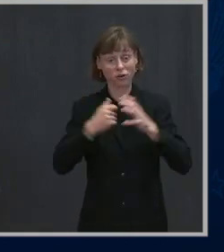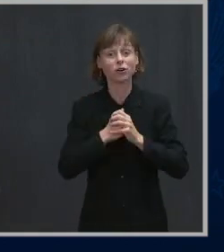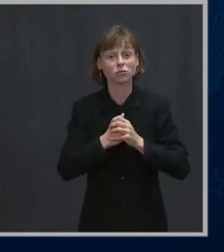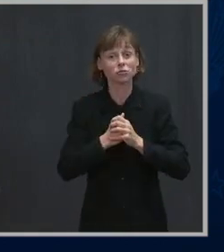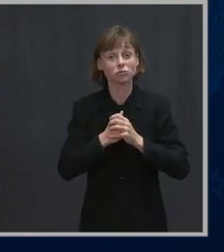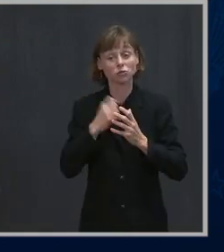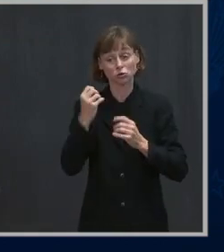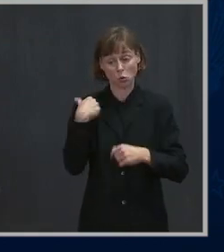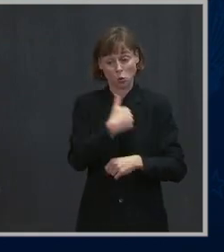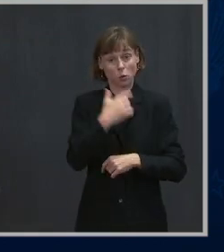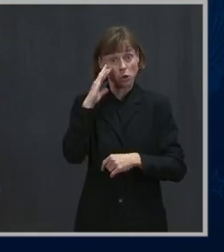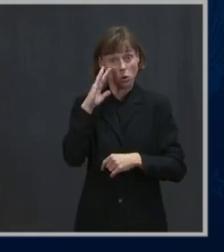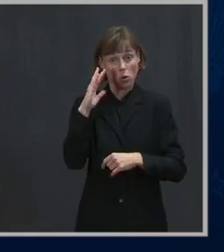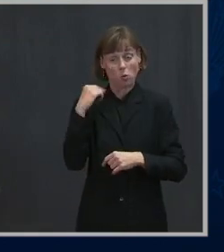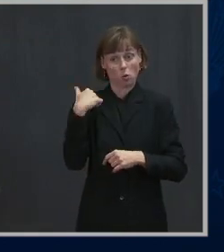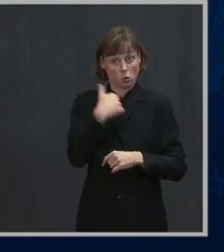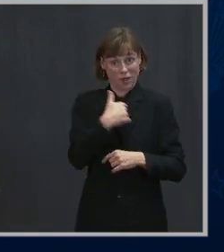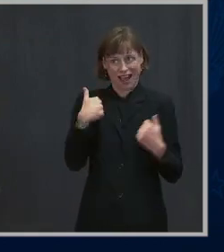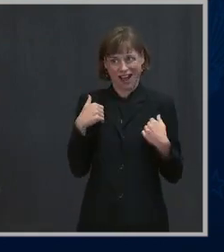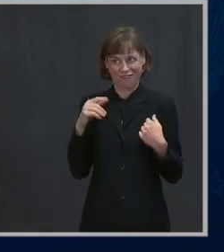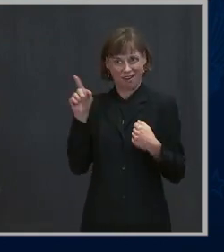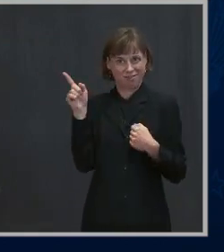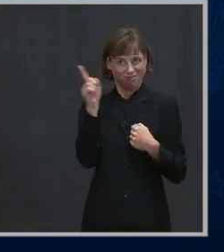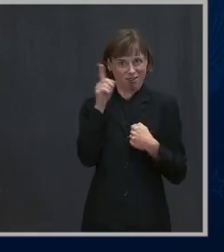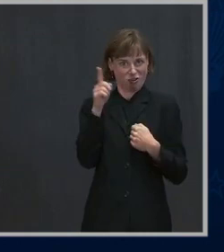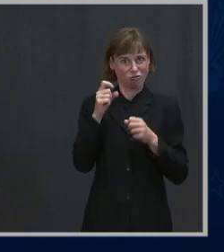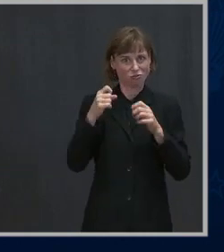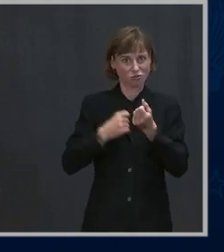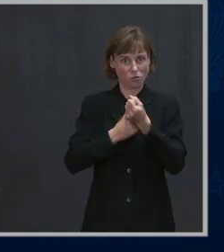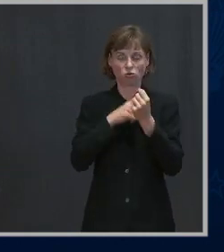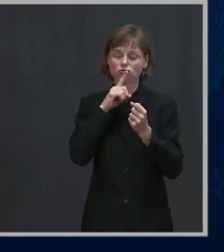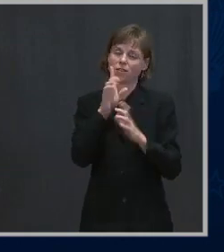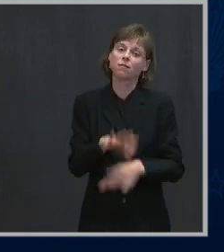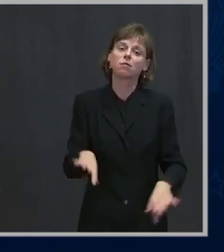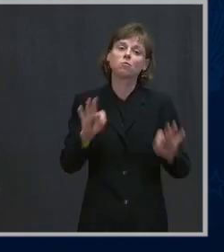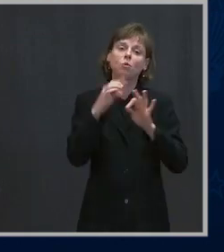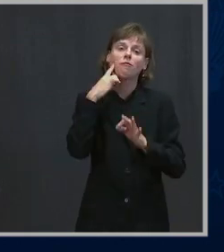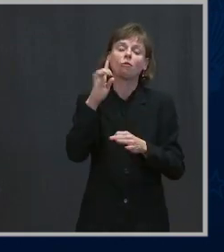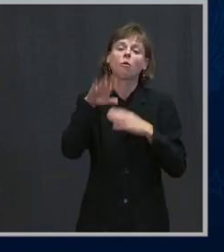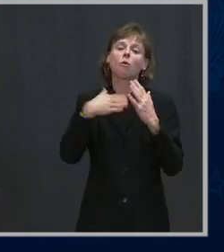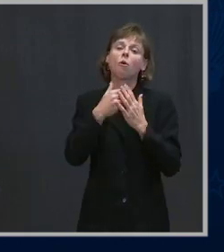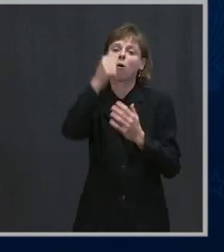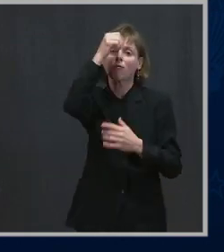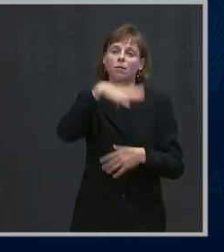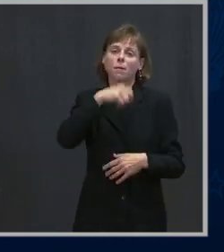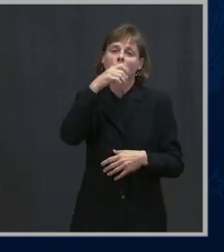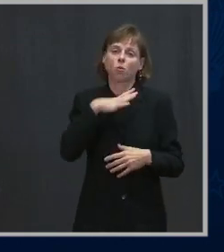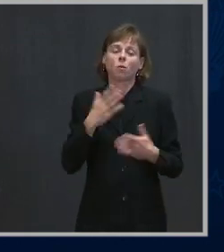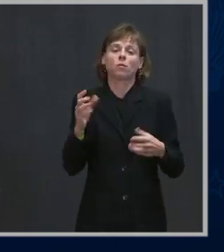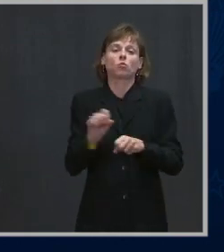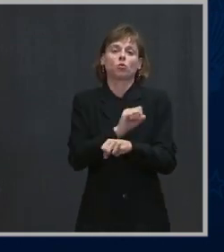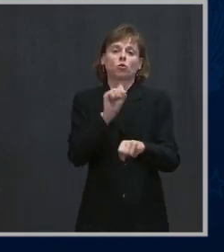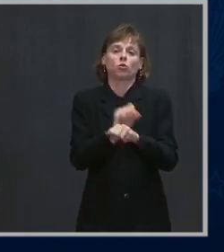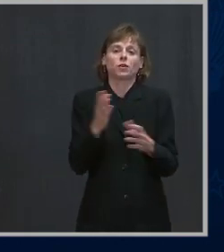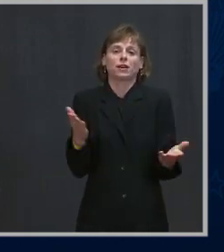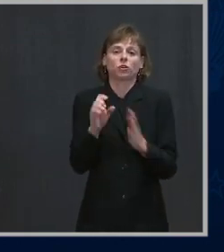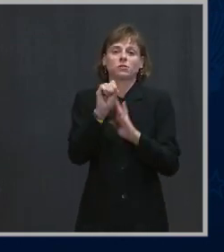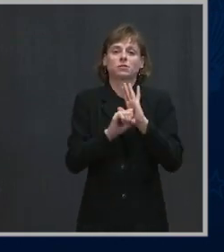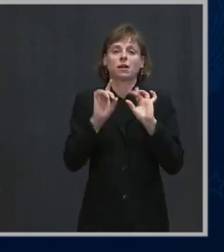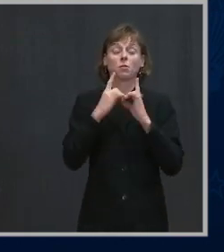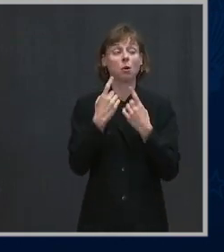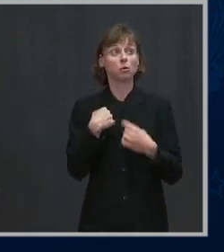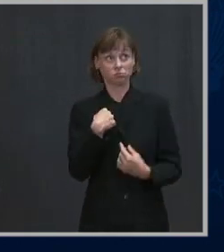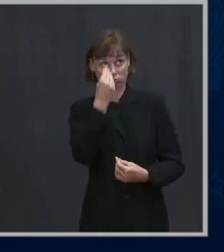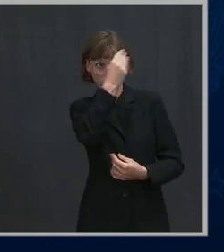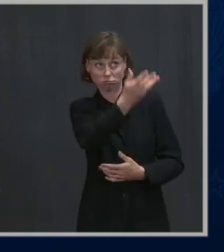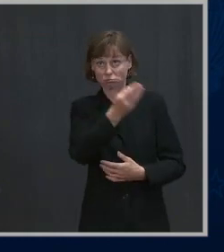support and that means a great deal to all of the men and women of the state department we will do our best mr president